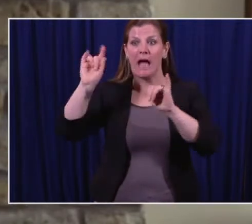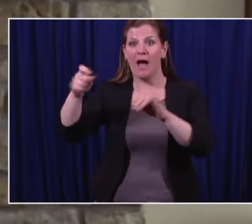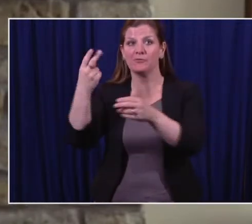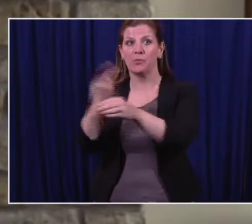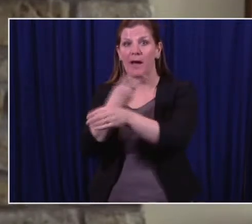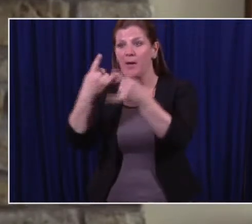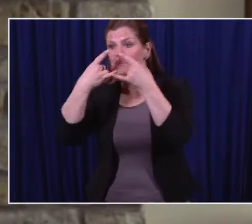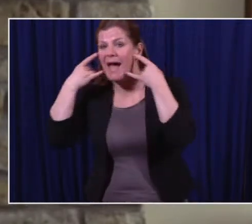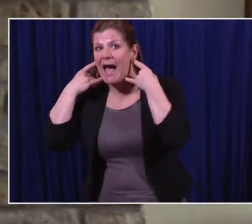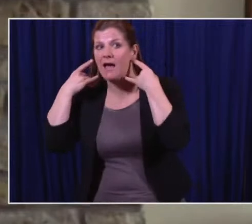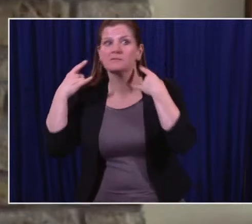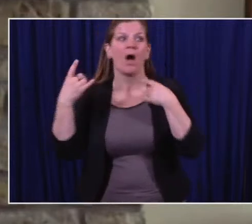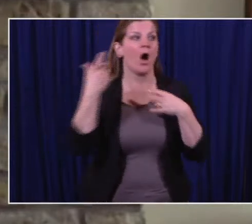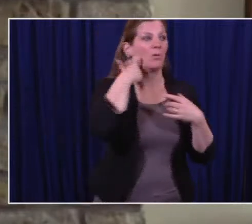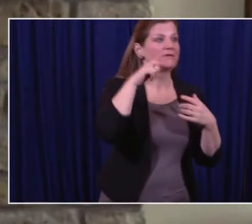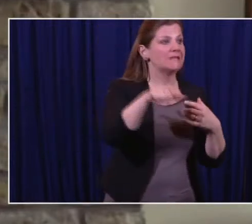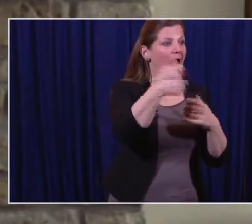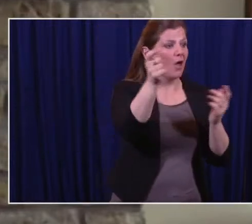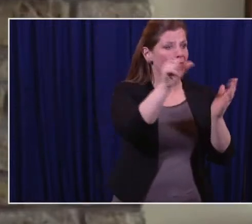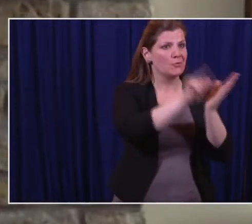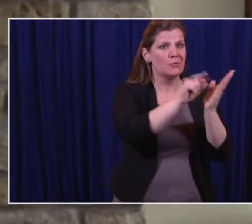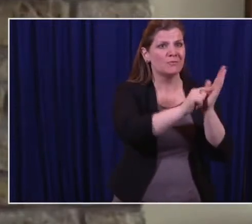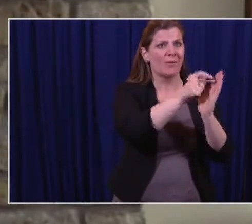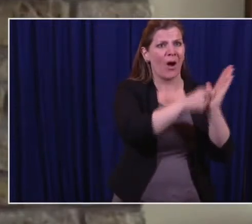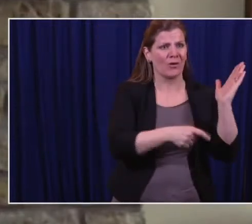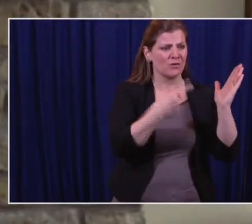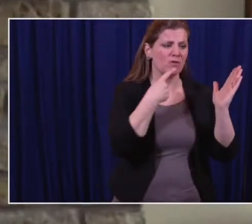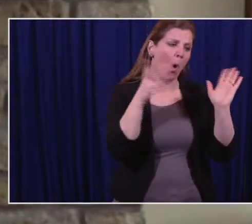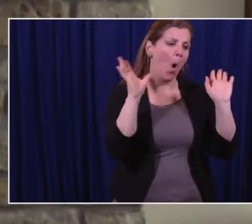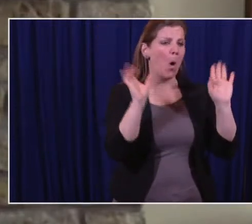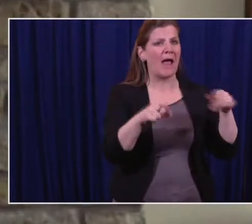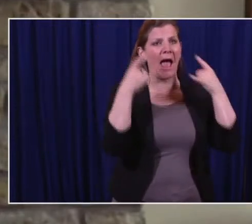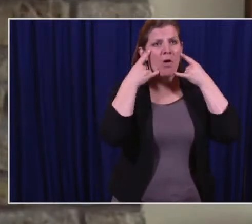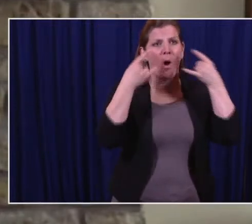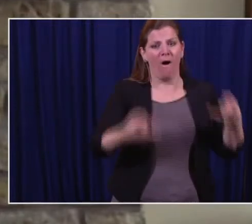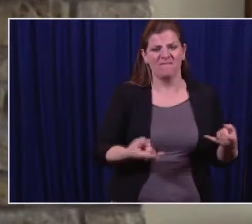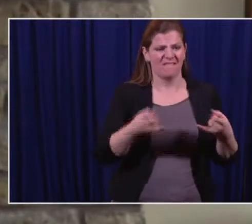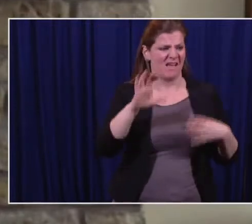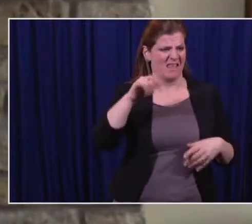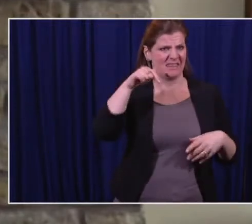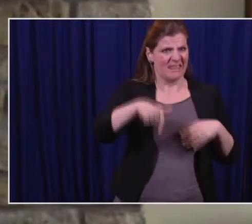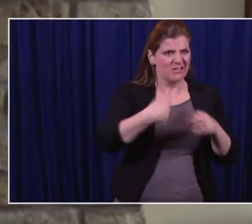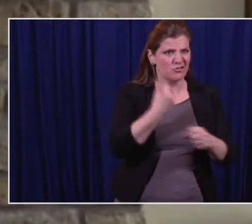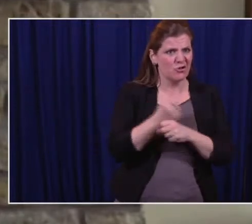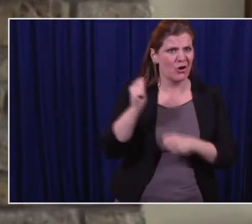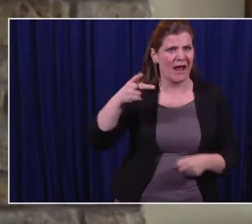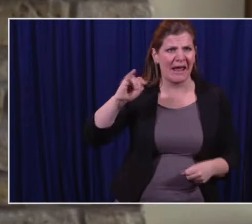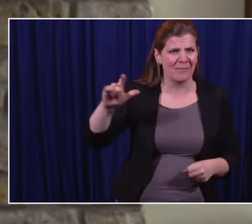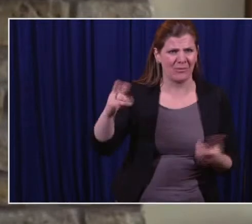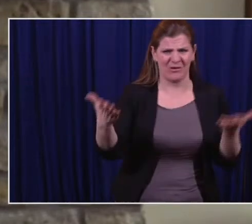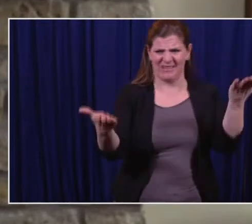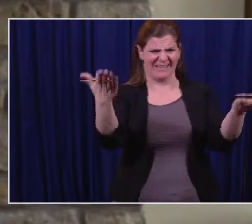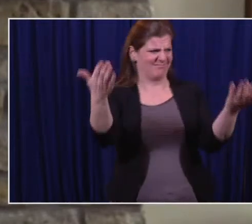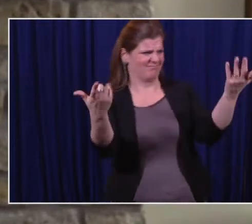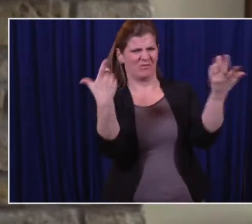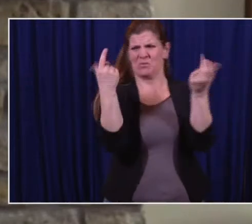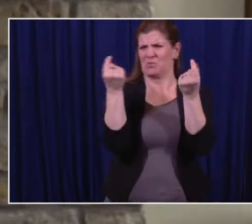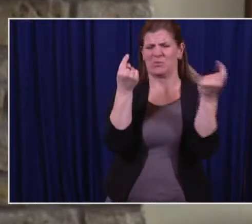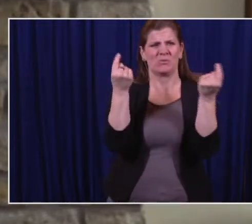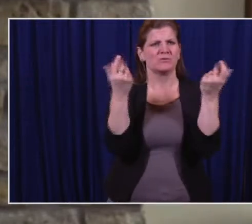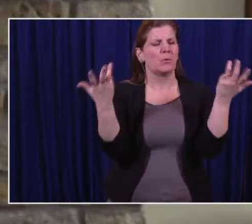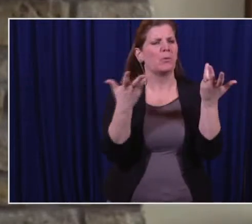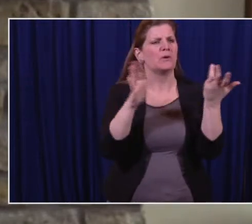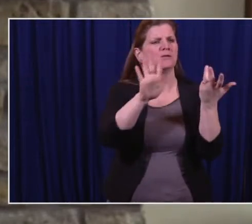by April. I guess if we don't know when, at least under what circumstances can we expect some easing